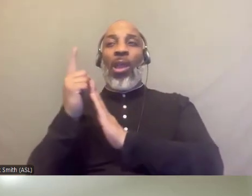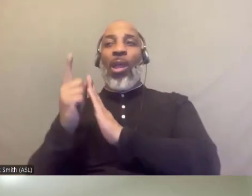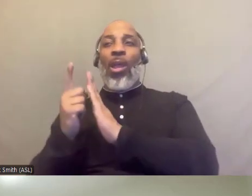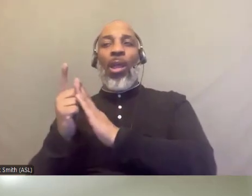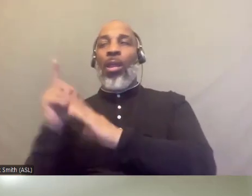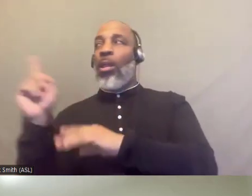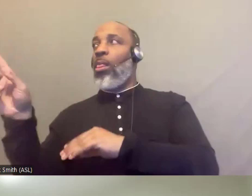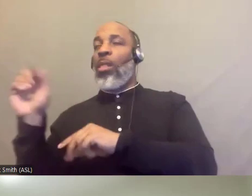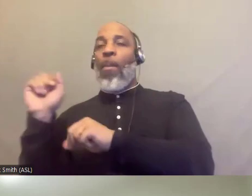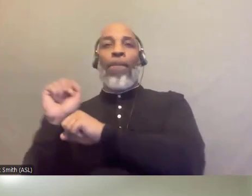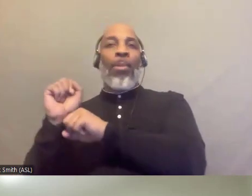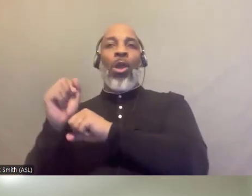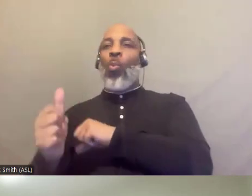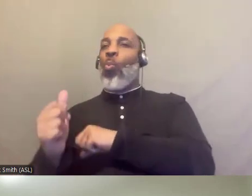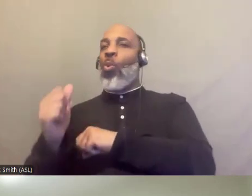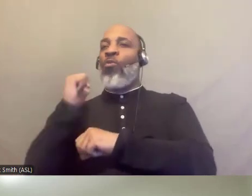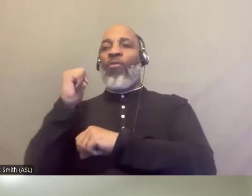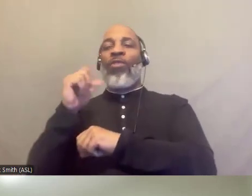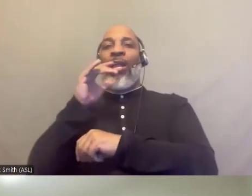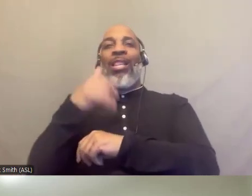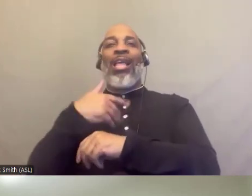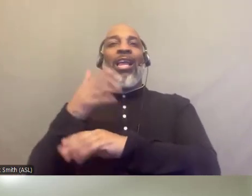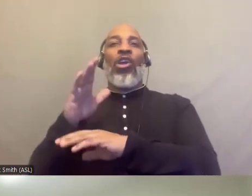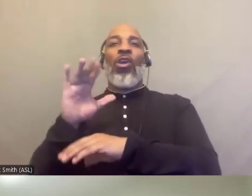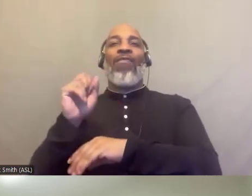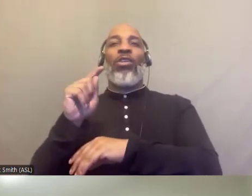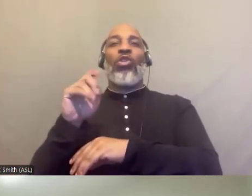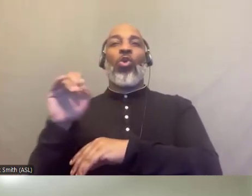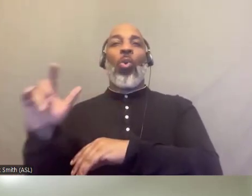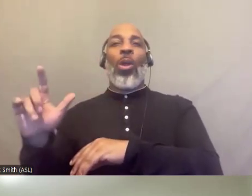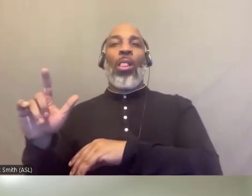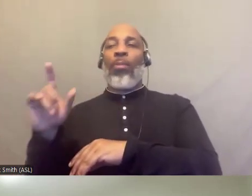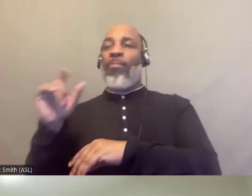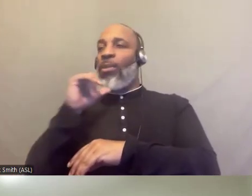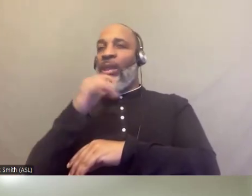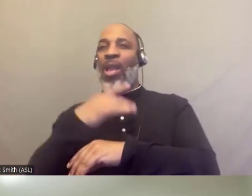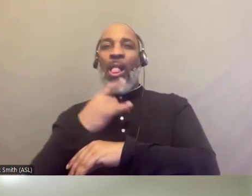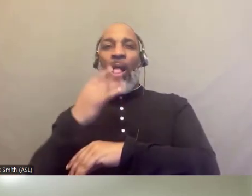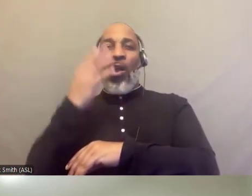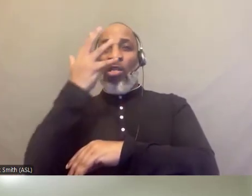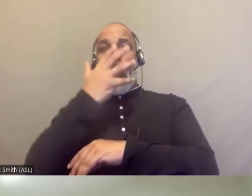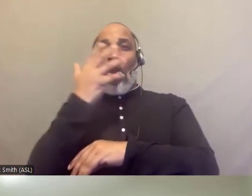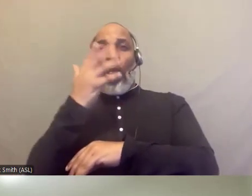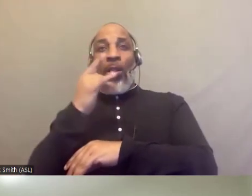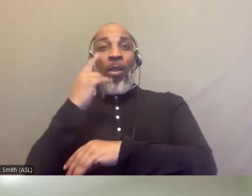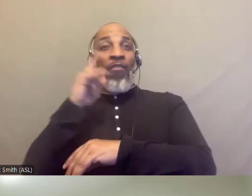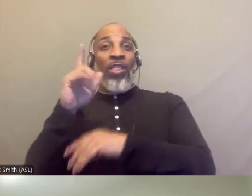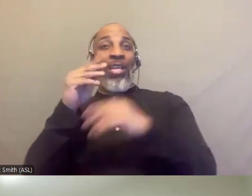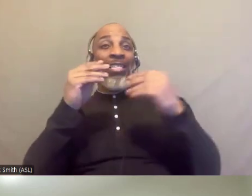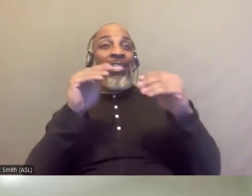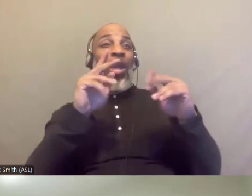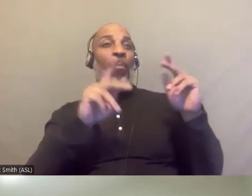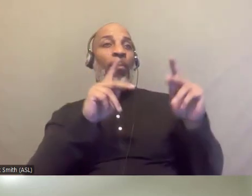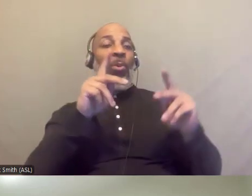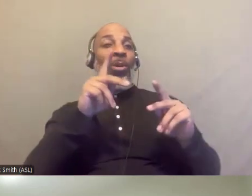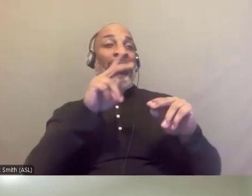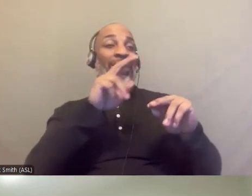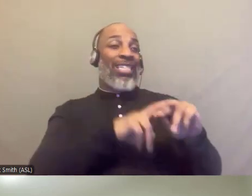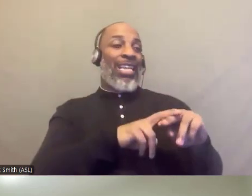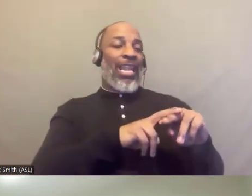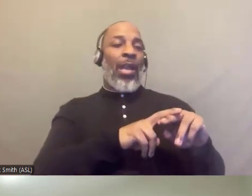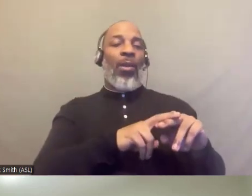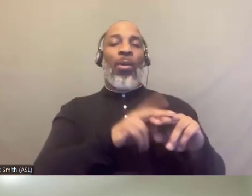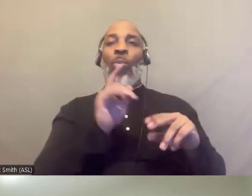would not let her have a stool. They did not like the look of their salespeople sitting down while they're on the job.